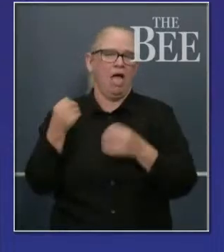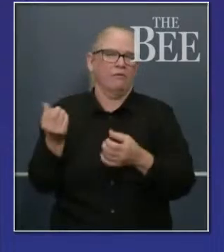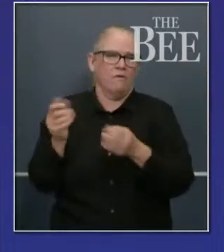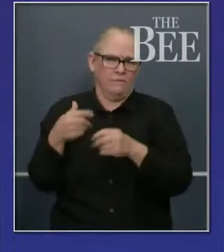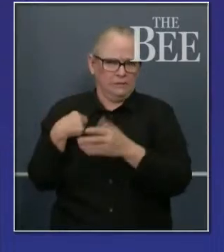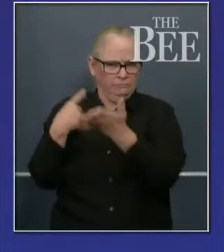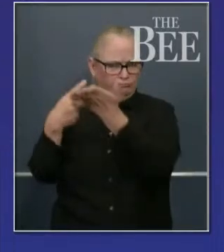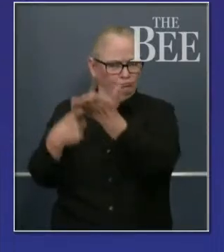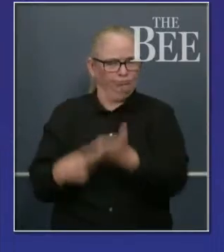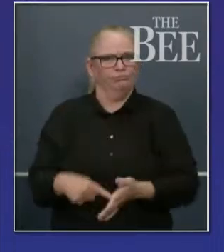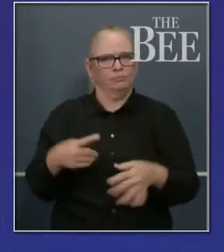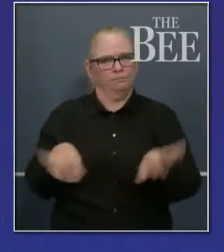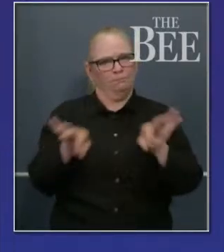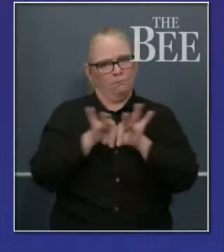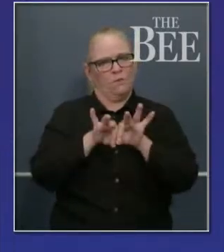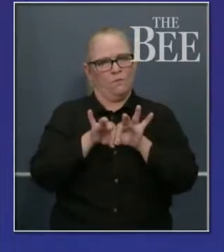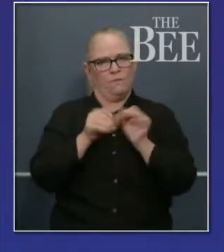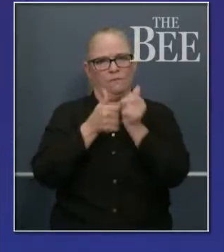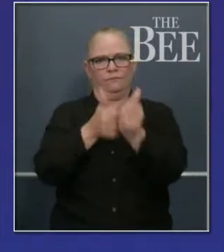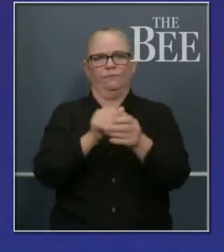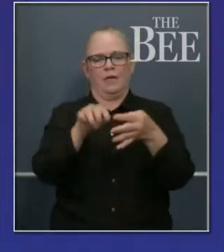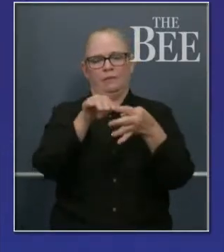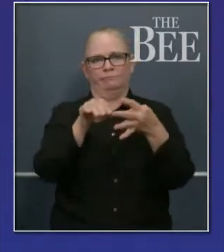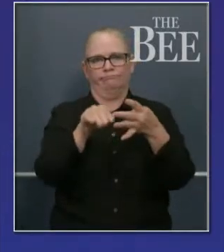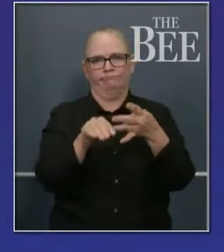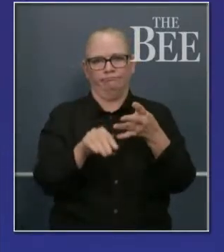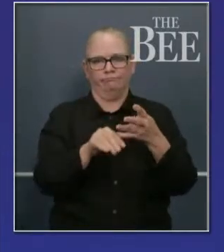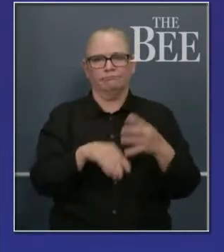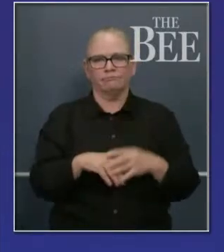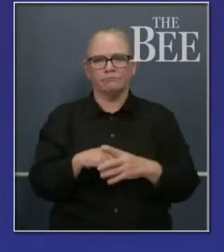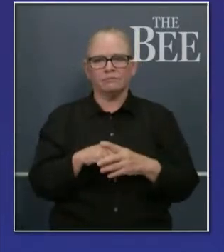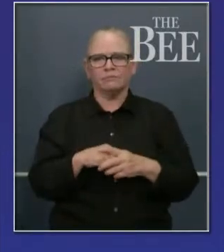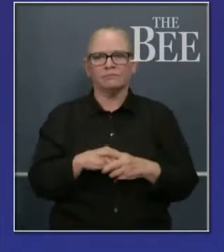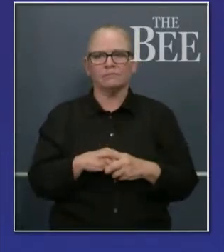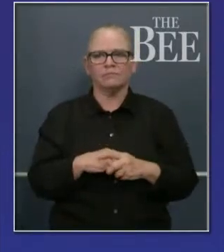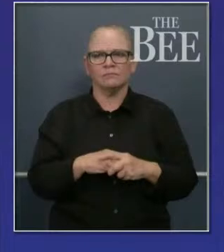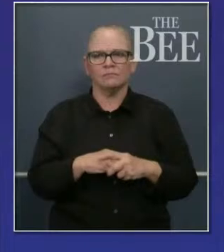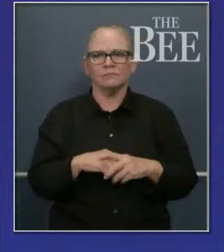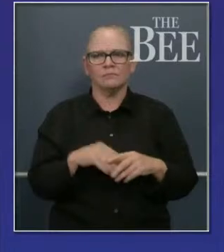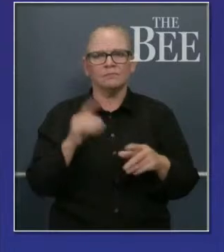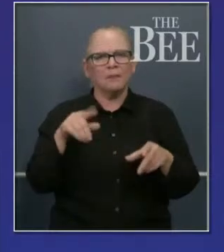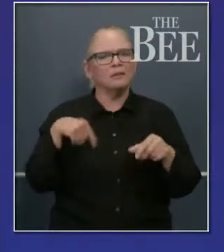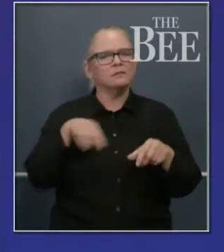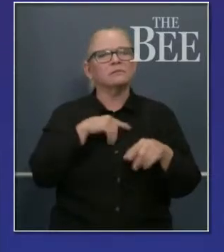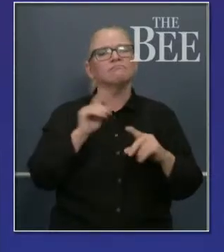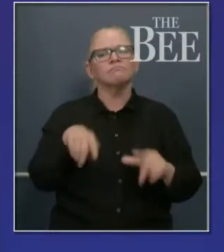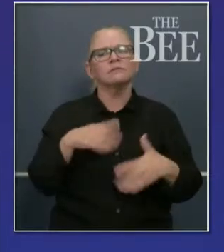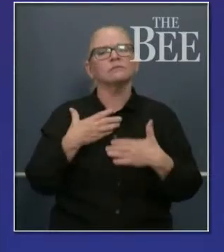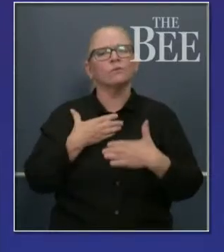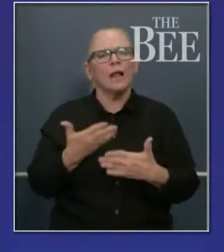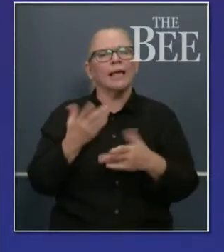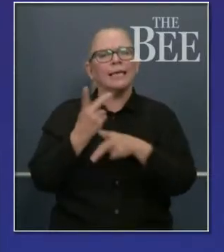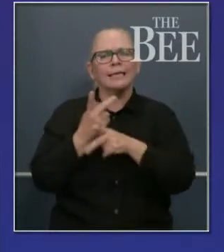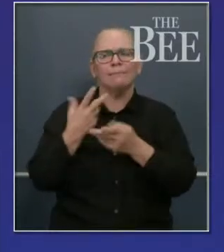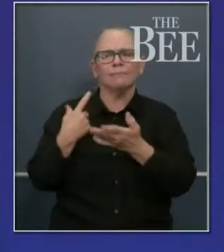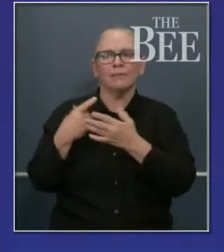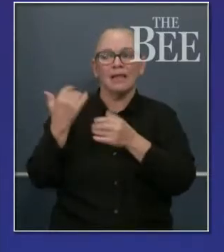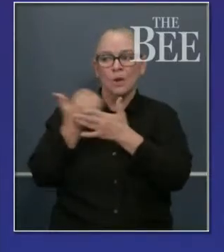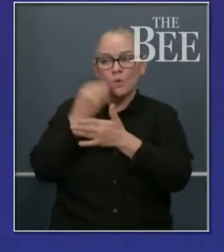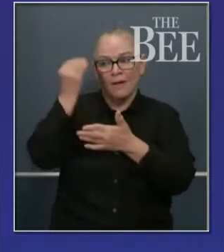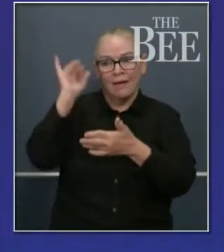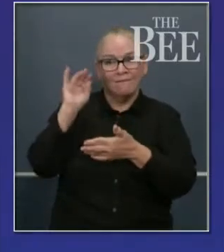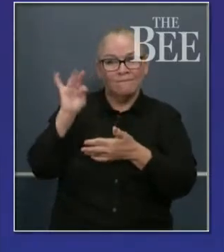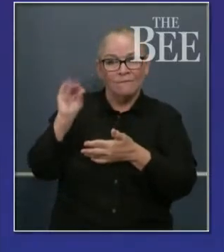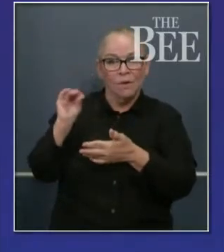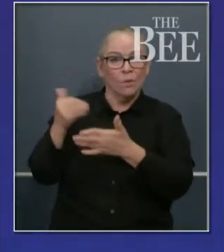recognition that we maintain a willingness to engage. And when new information, new data